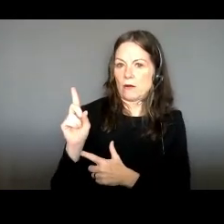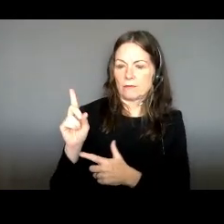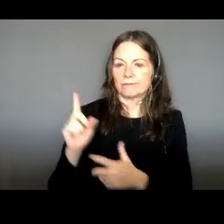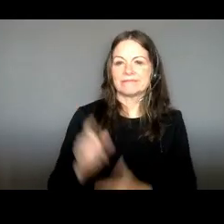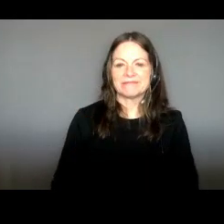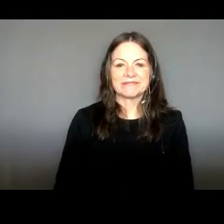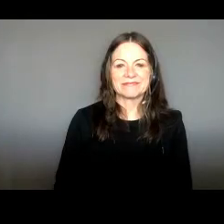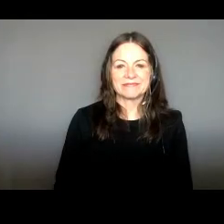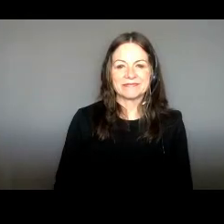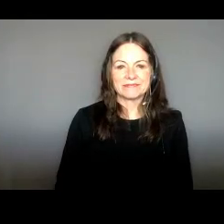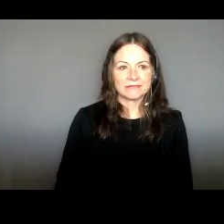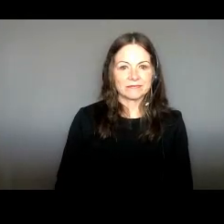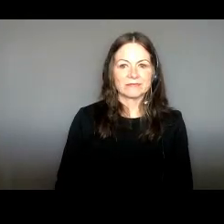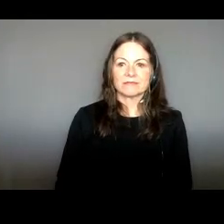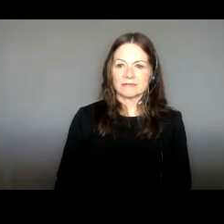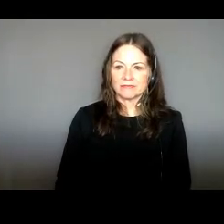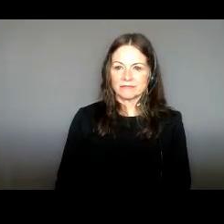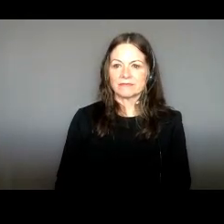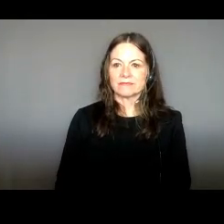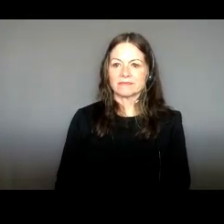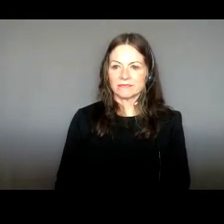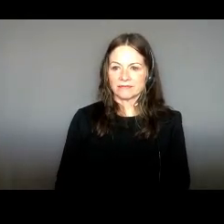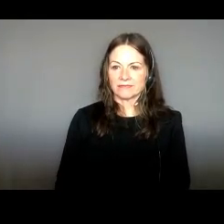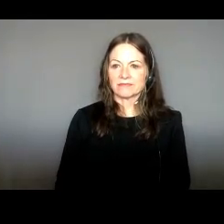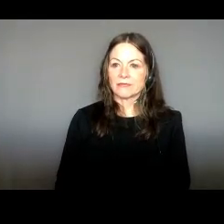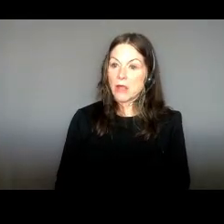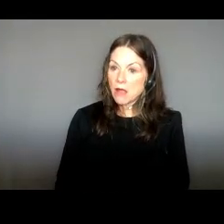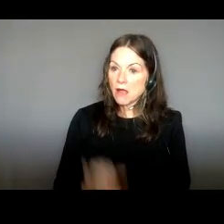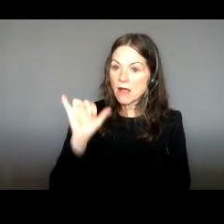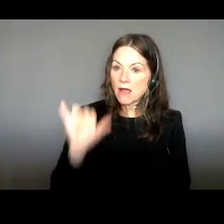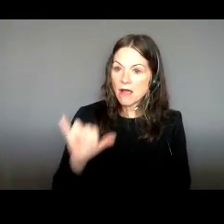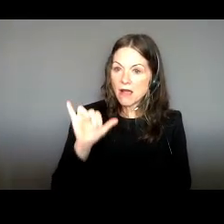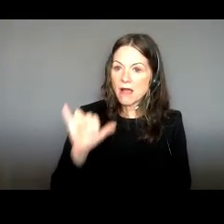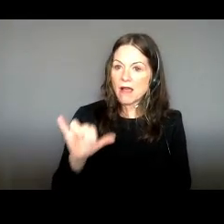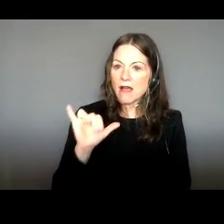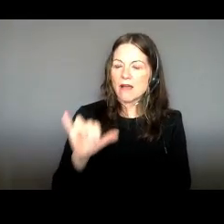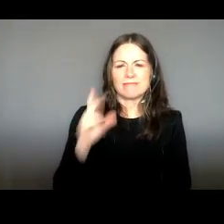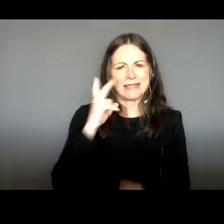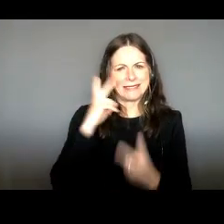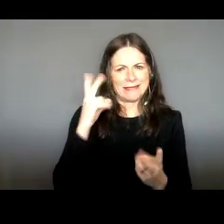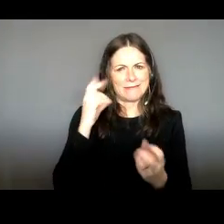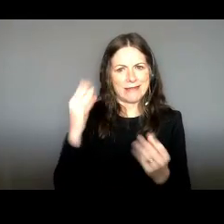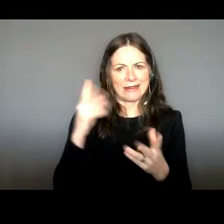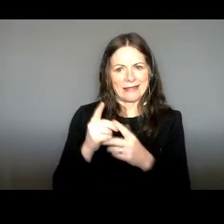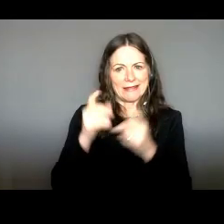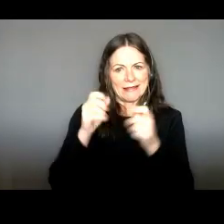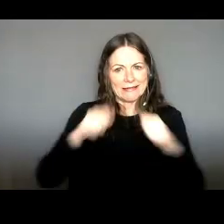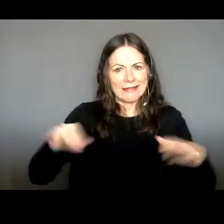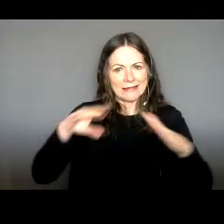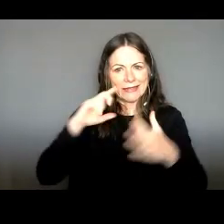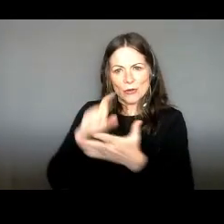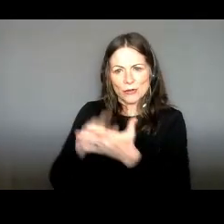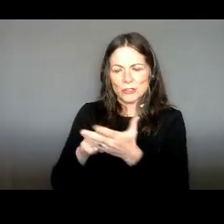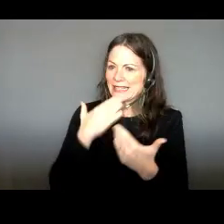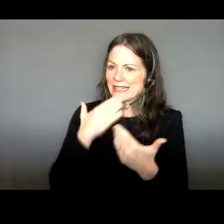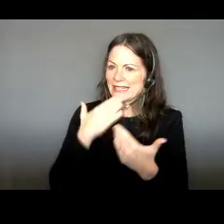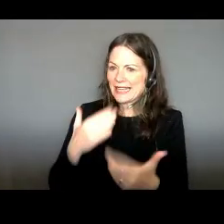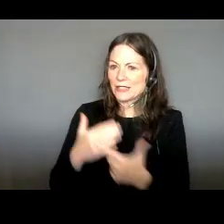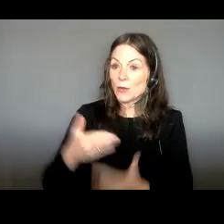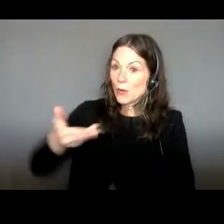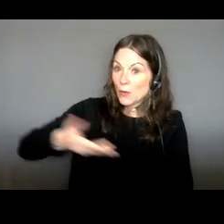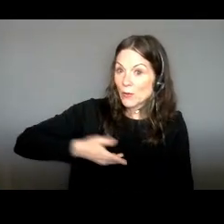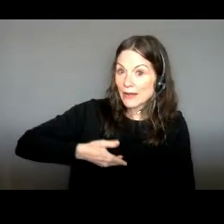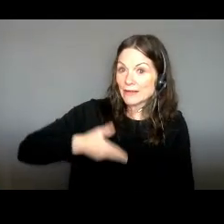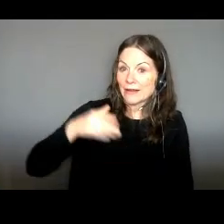Oh, I see wonderful land acknowledgements coming in. Thank you so much for coming. Welcome, Peggy from